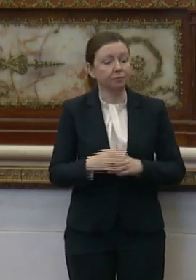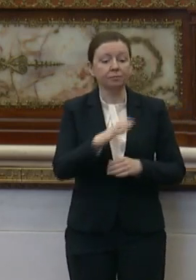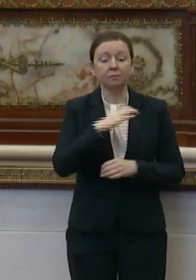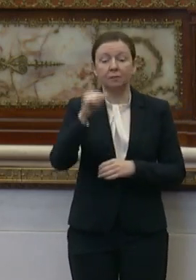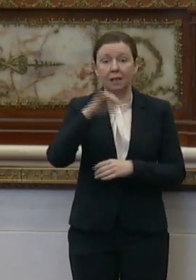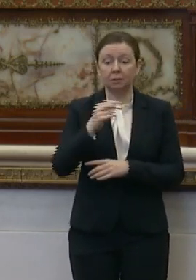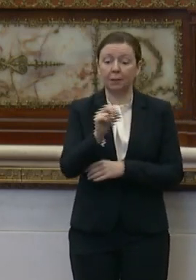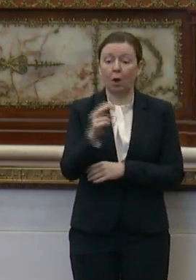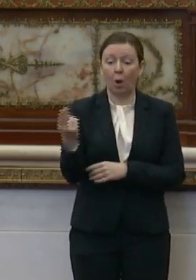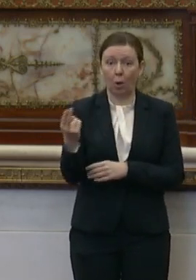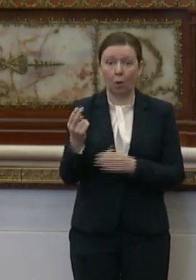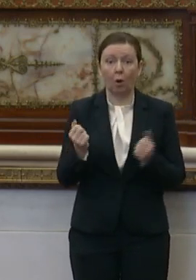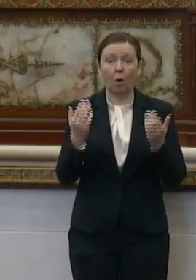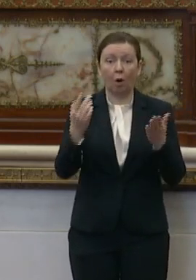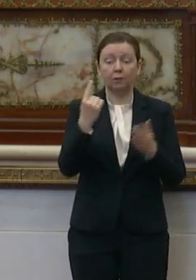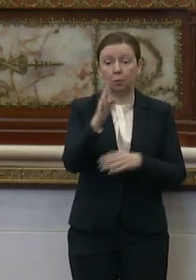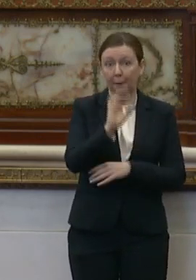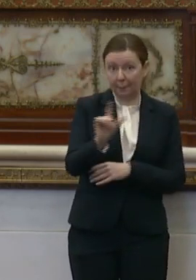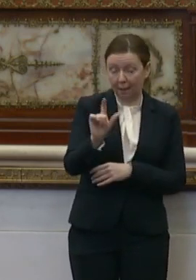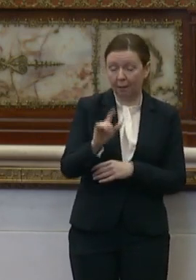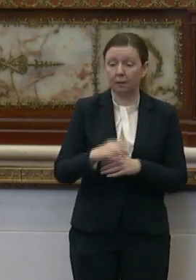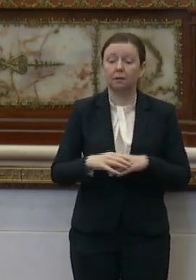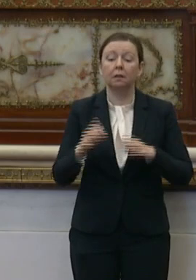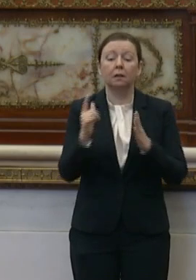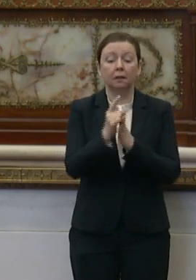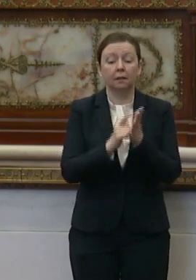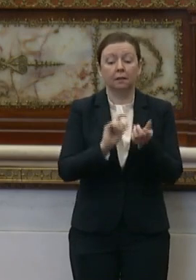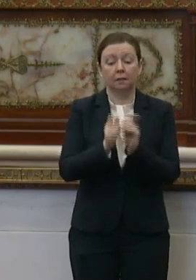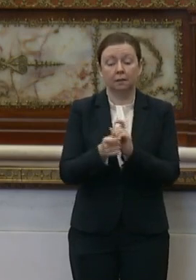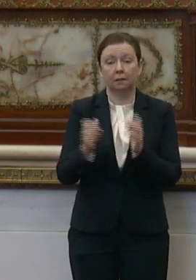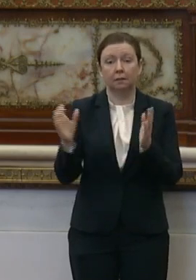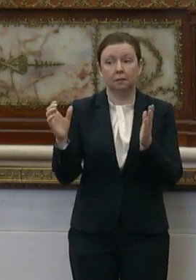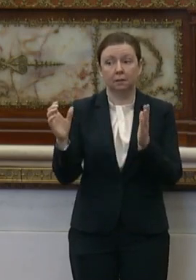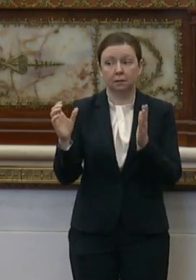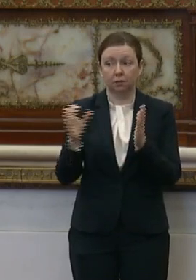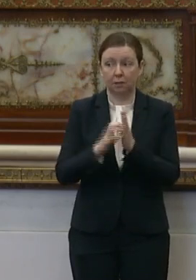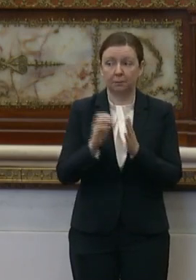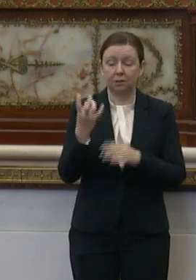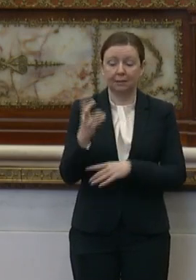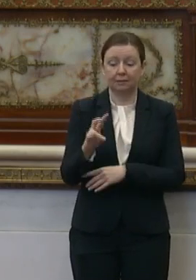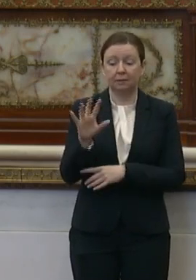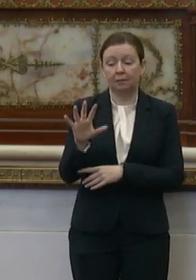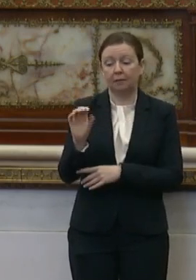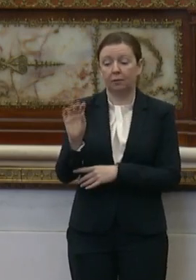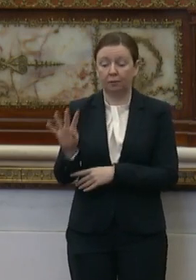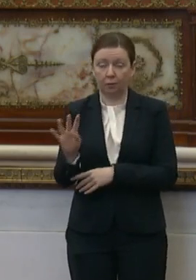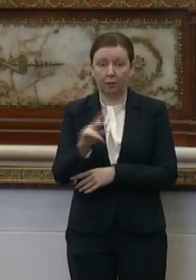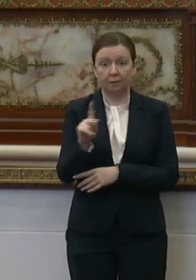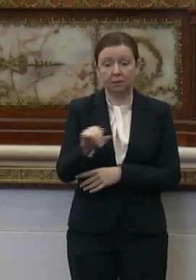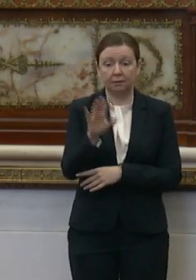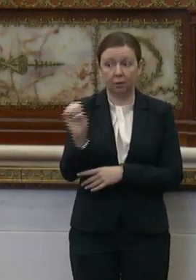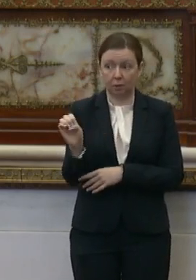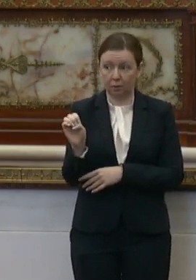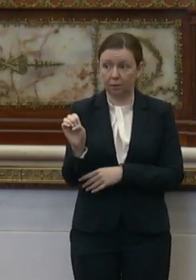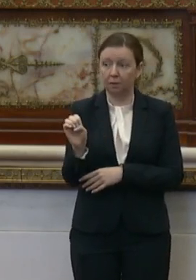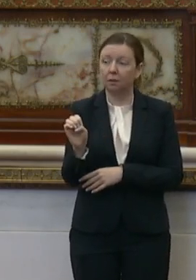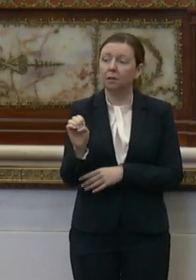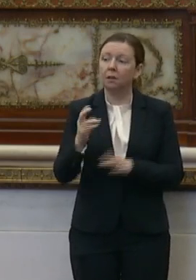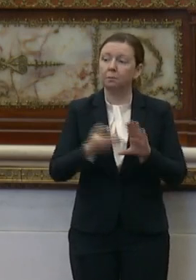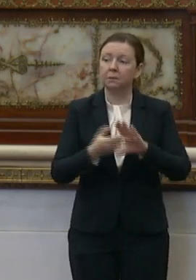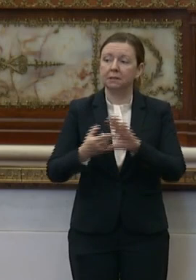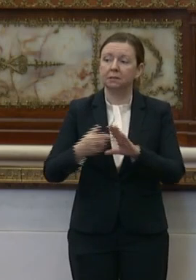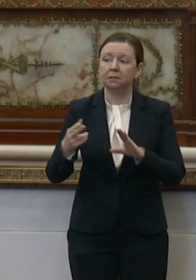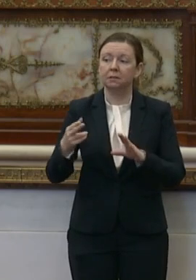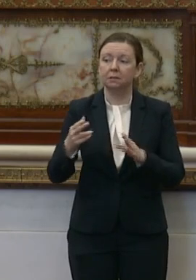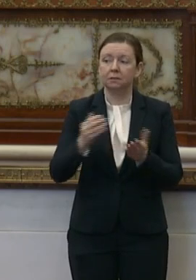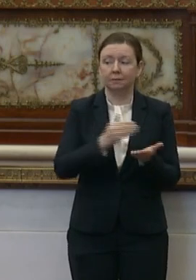Councilman Earl offers one bill entitled an ordinance amending chapter 17504 of the Philadelphia Code entitled Goals for the Participation of